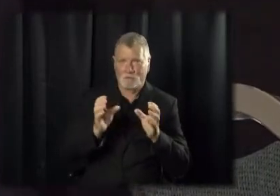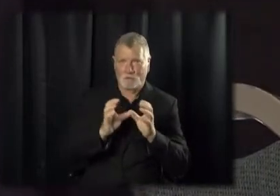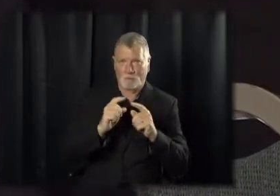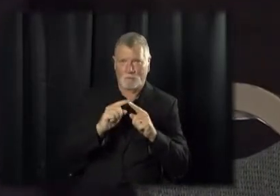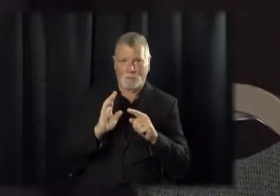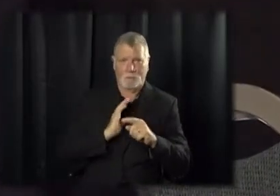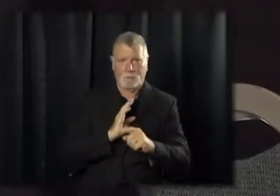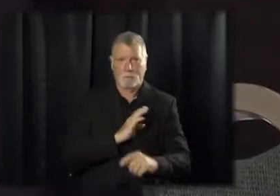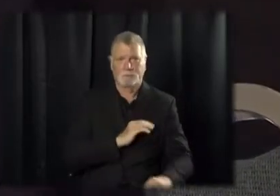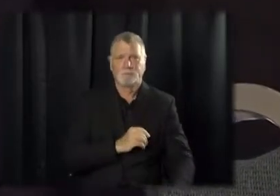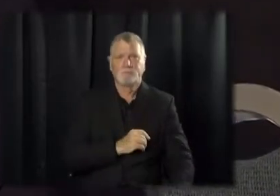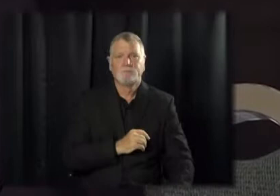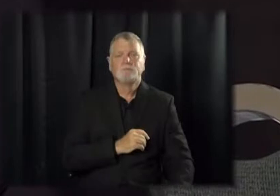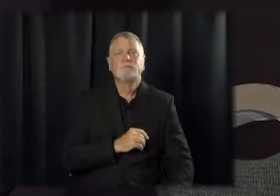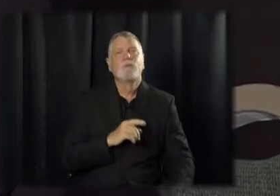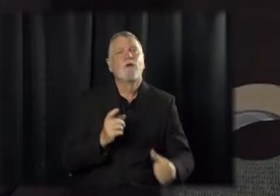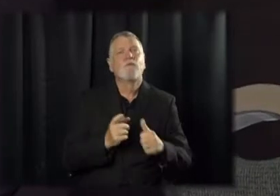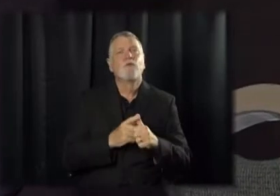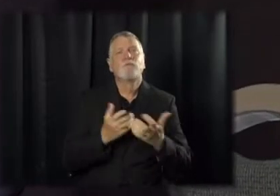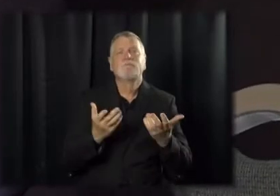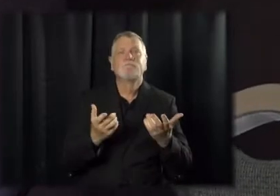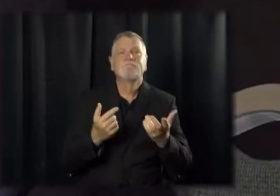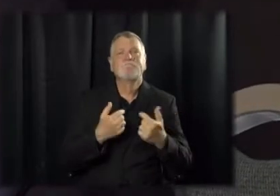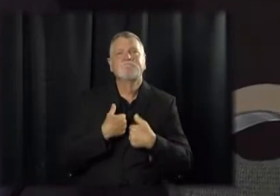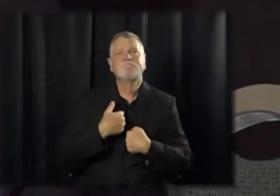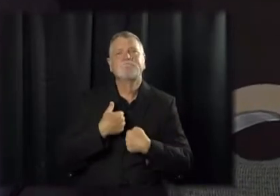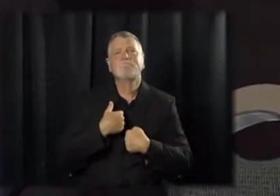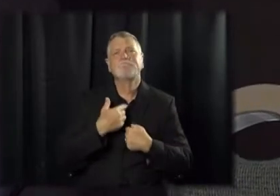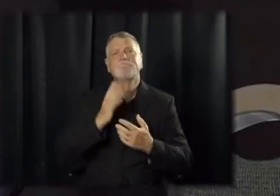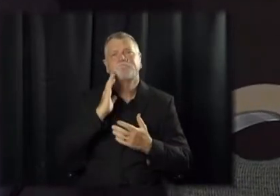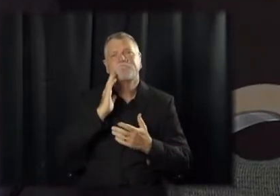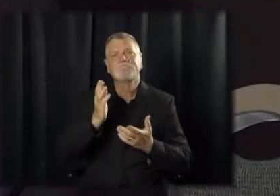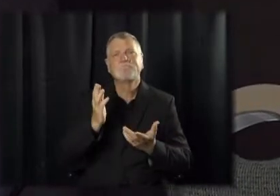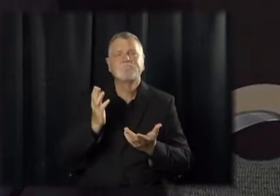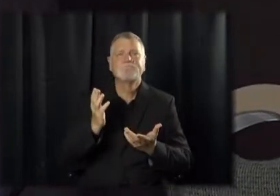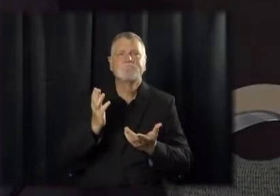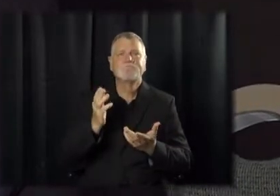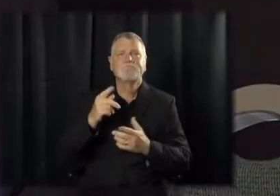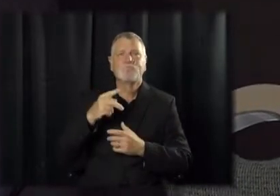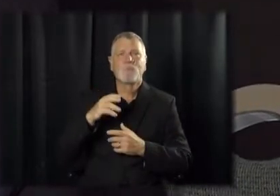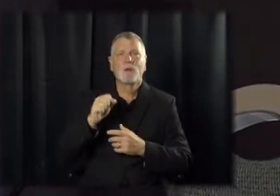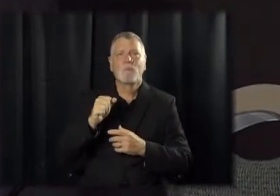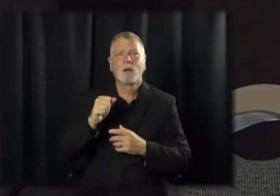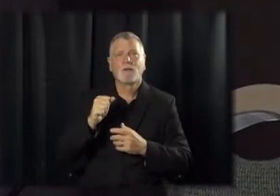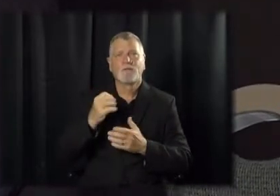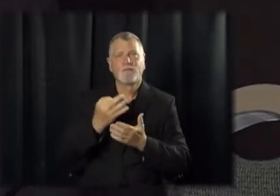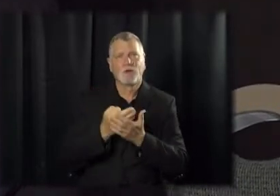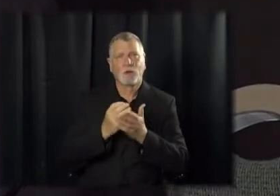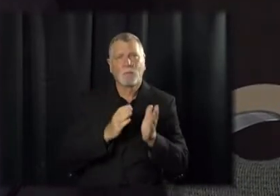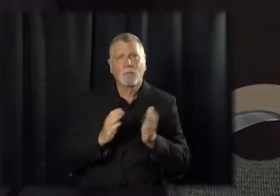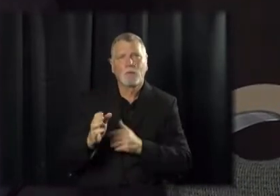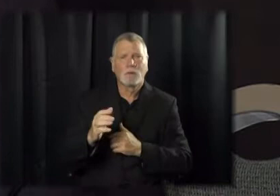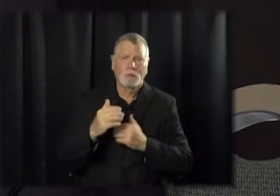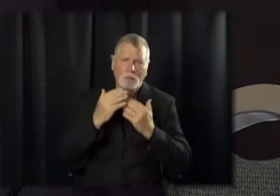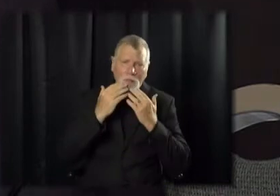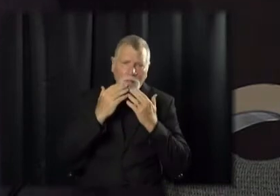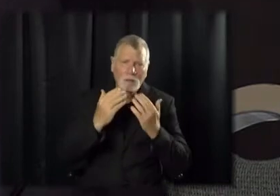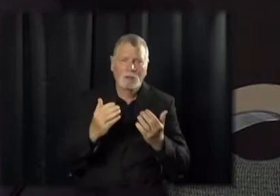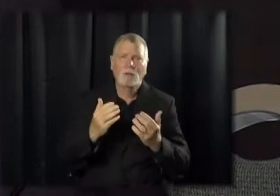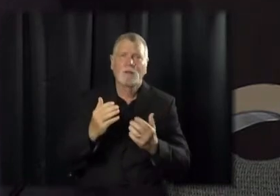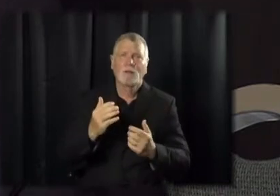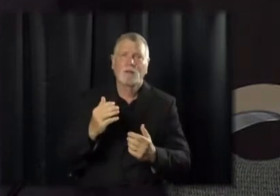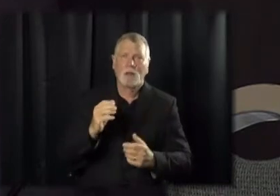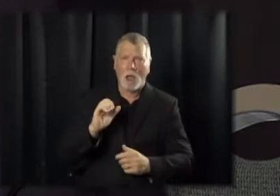the board. First, I'll deal with Prepa's fiscal plan. I thank you very much,